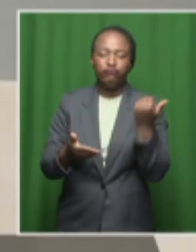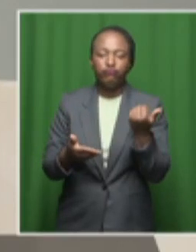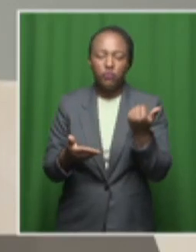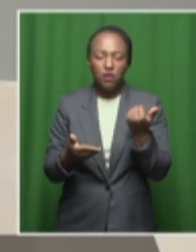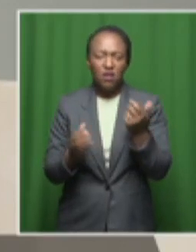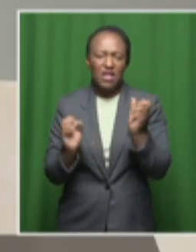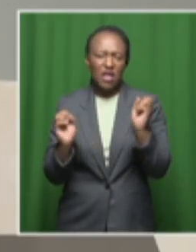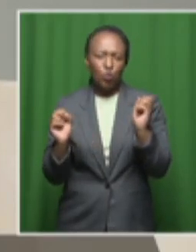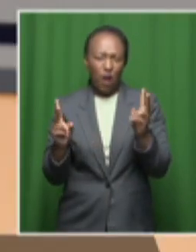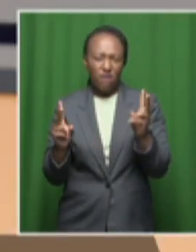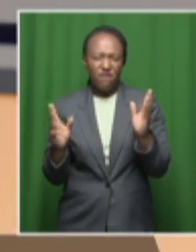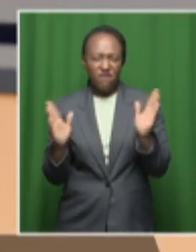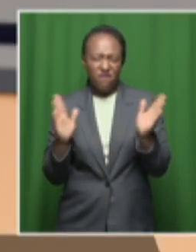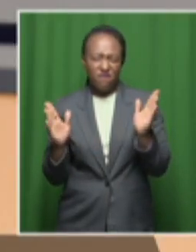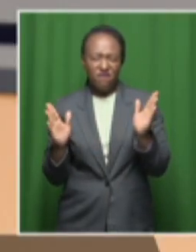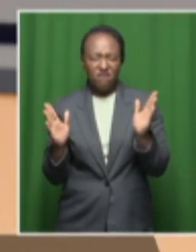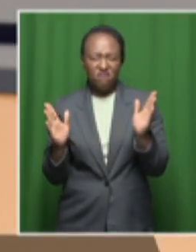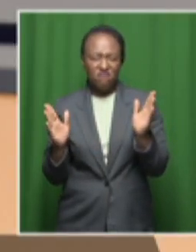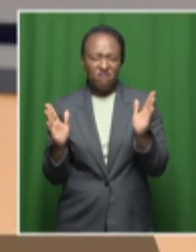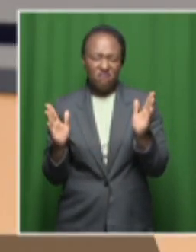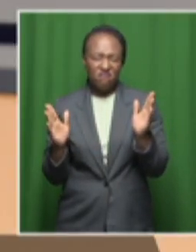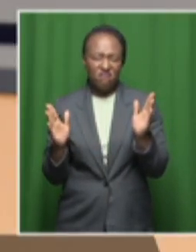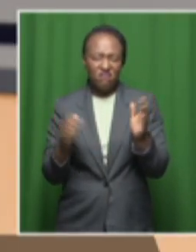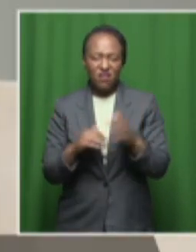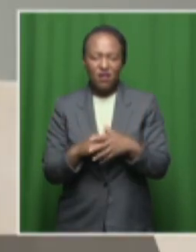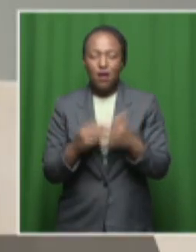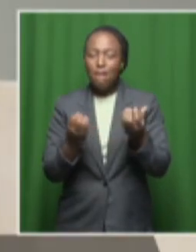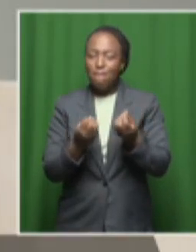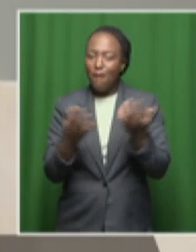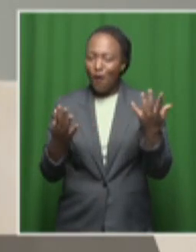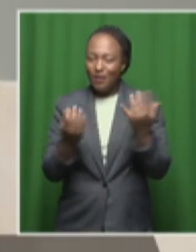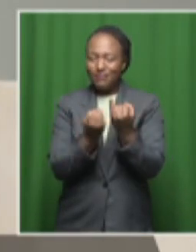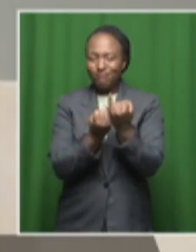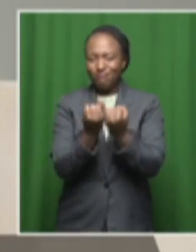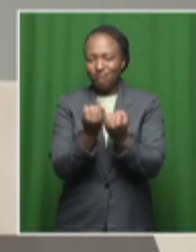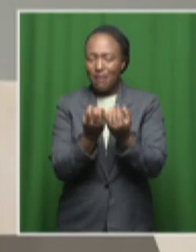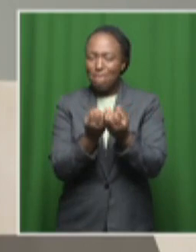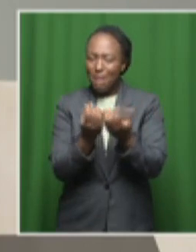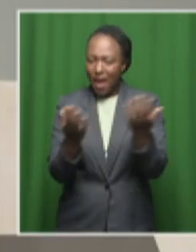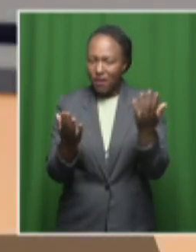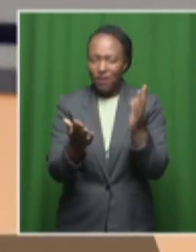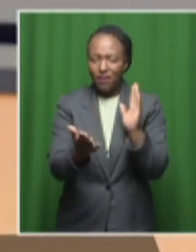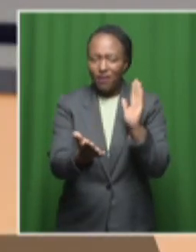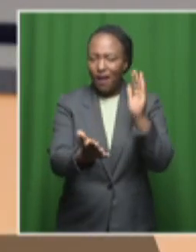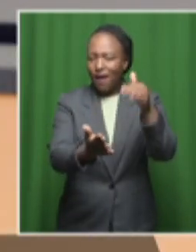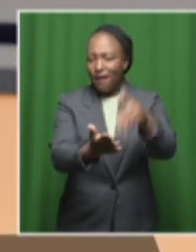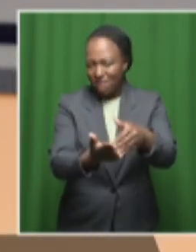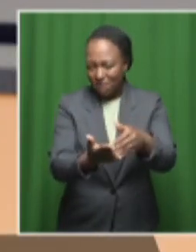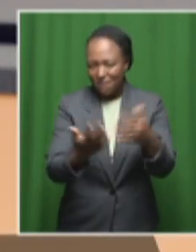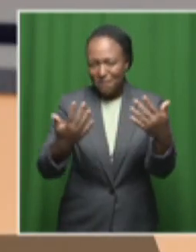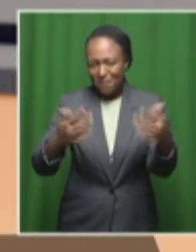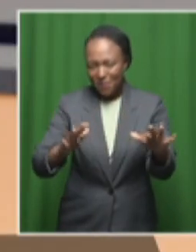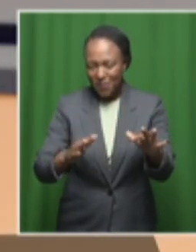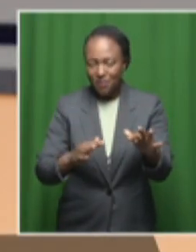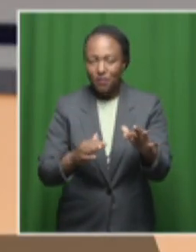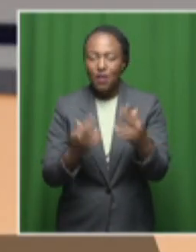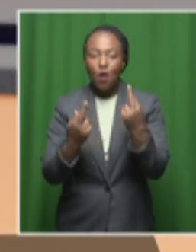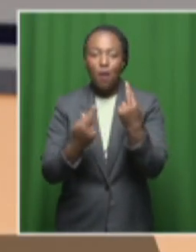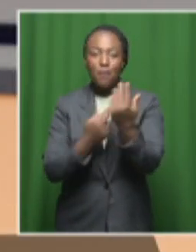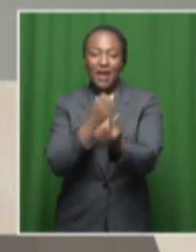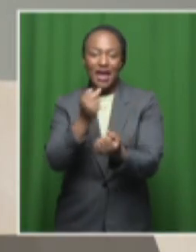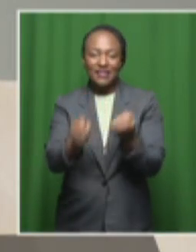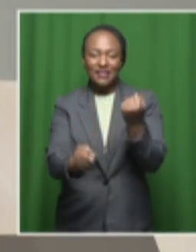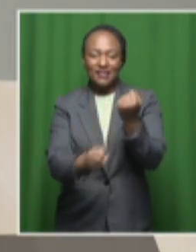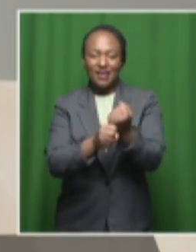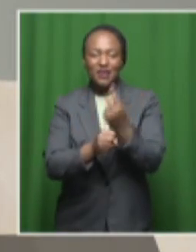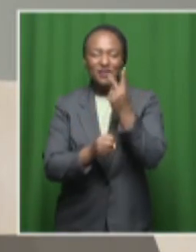at 12. Yeah, and then they come through. But I think most of the races made it through, eh? I know we're likely going to see you next year there in